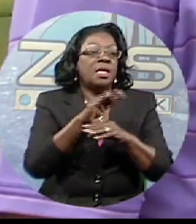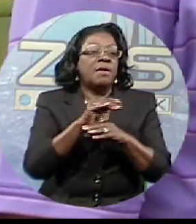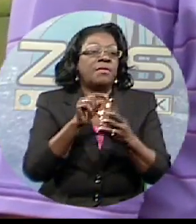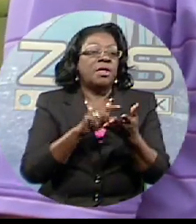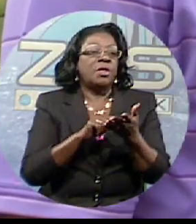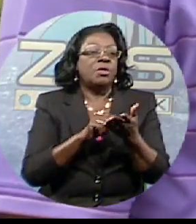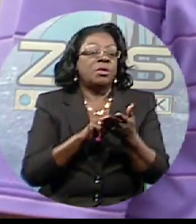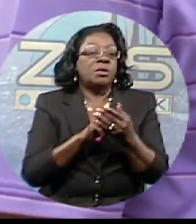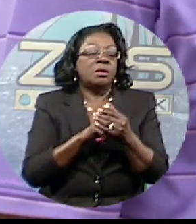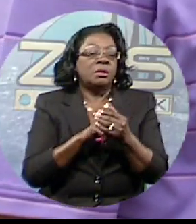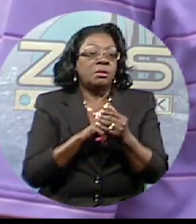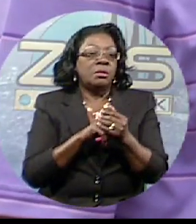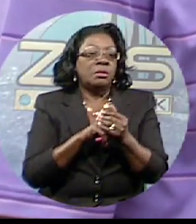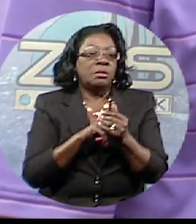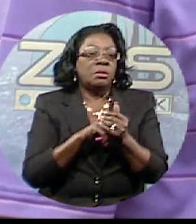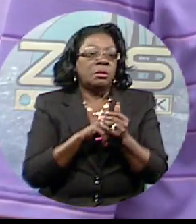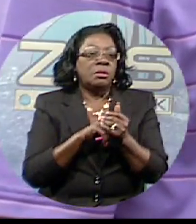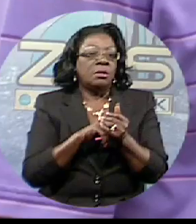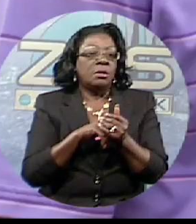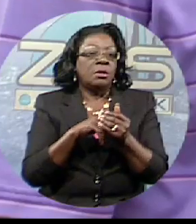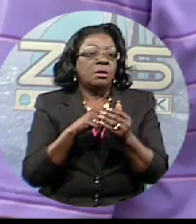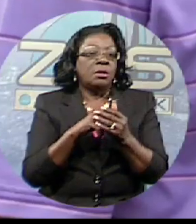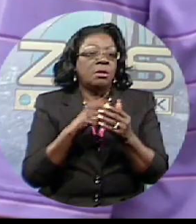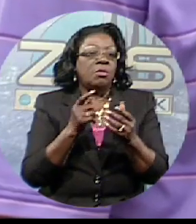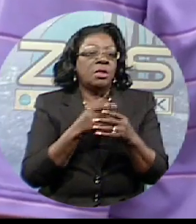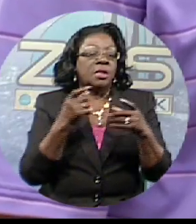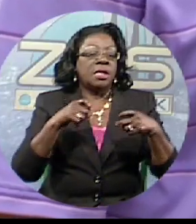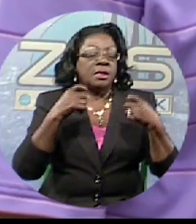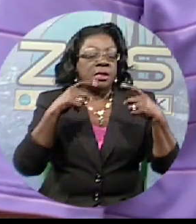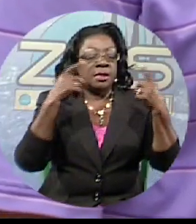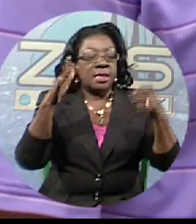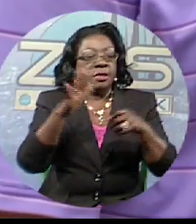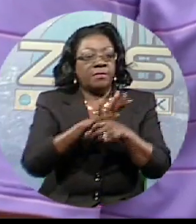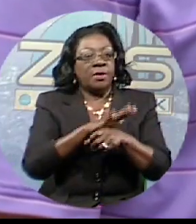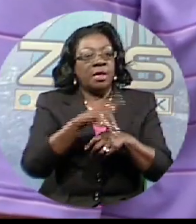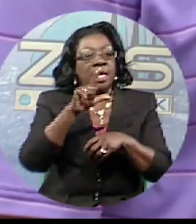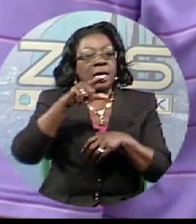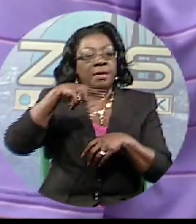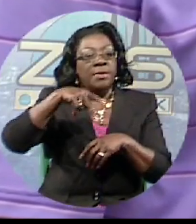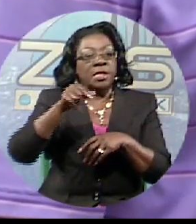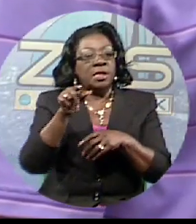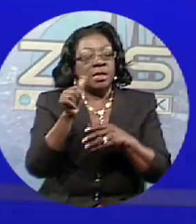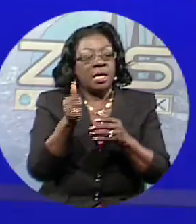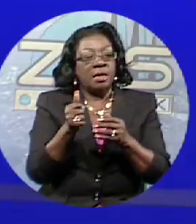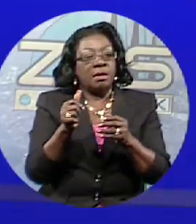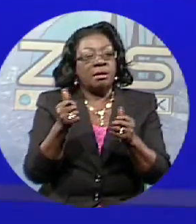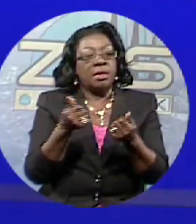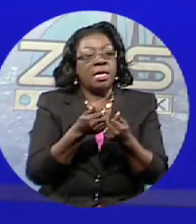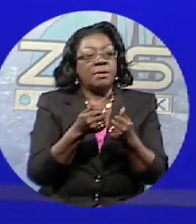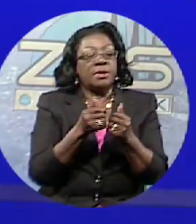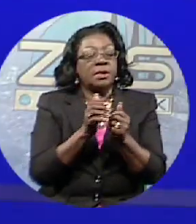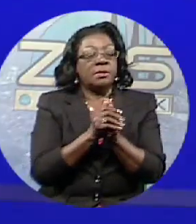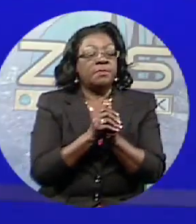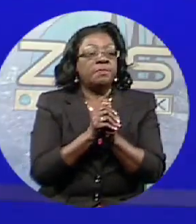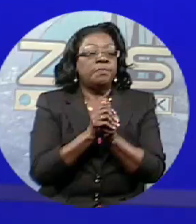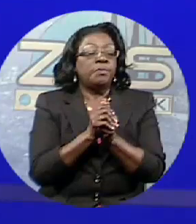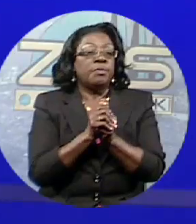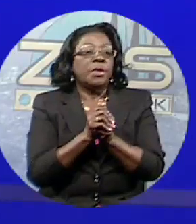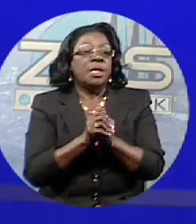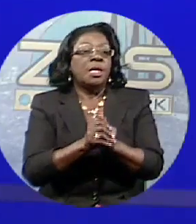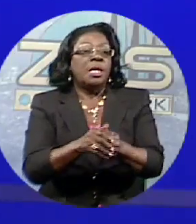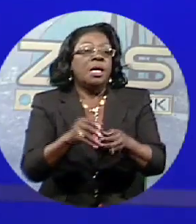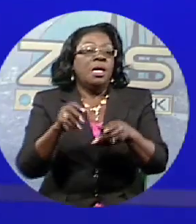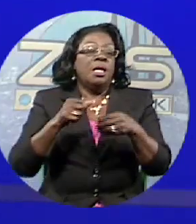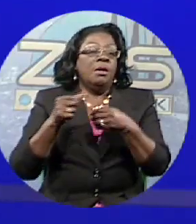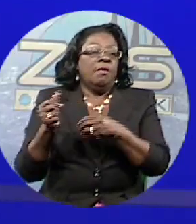newscast. The Ocean Club Golf Course once again pulling off a successful LPGA Pure Silk Classic. The Star Performers Track and